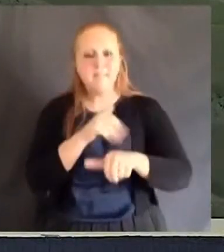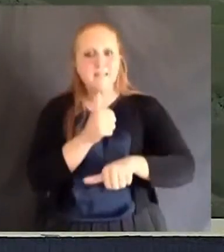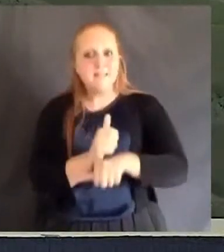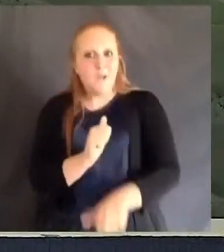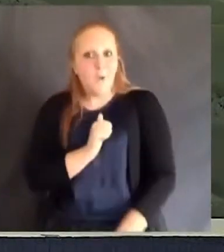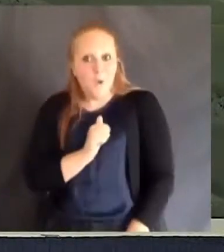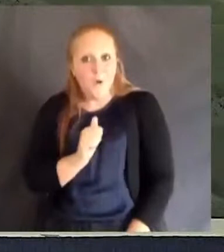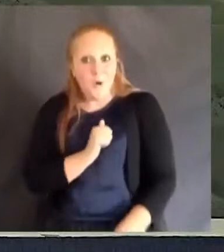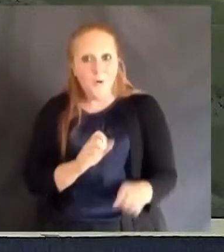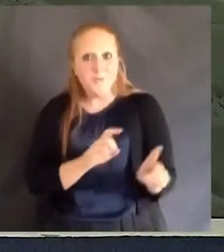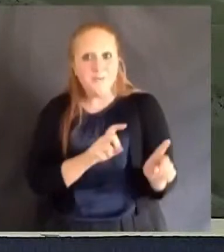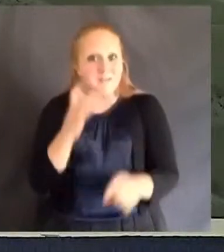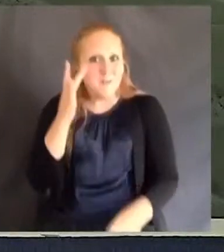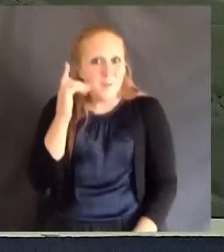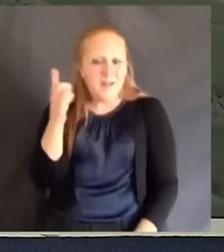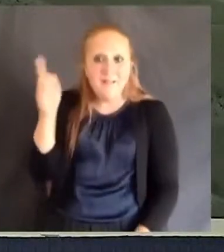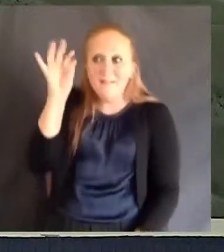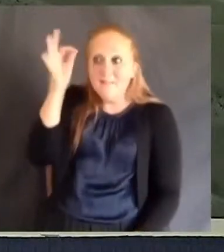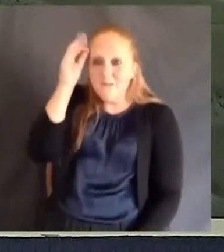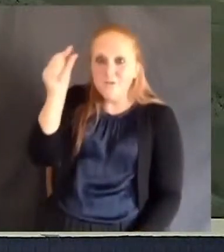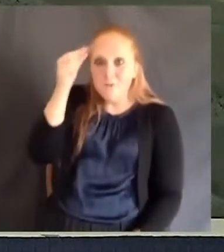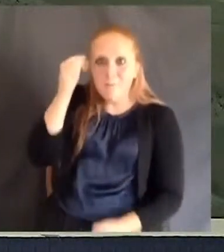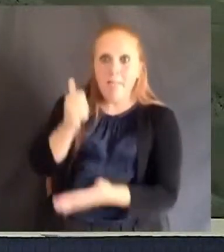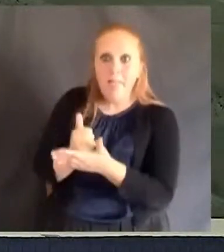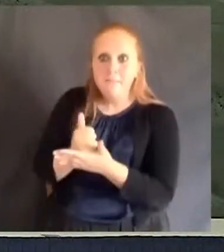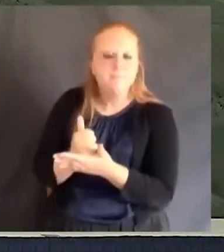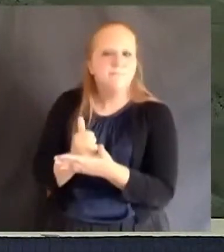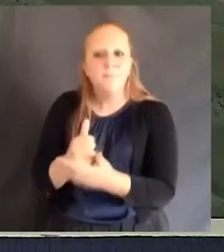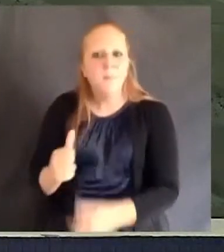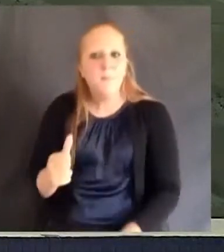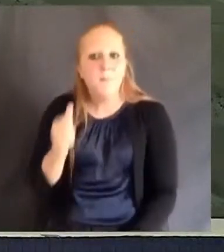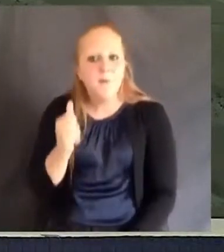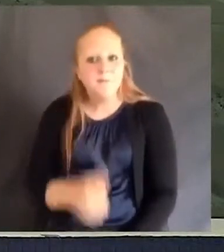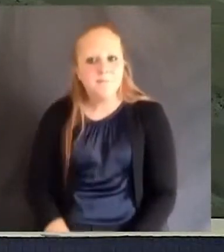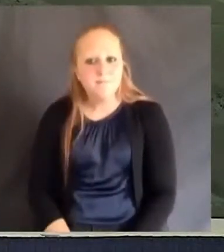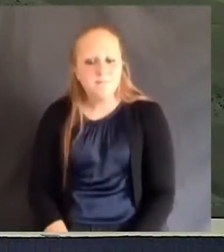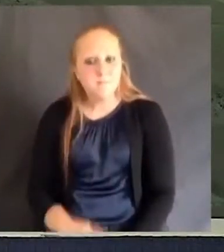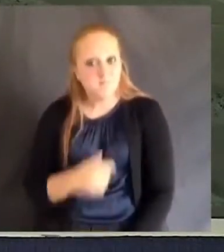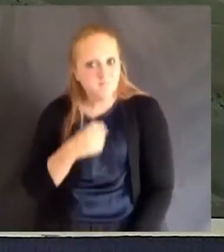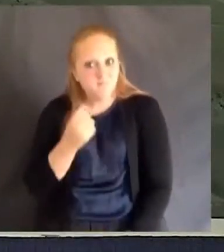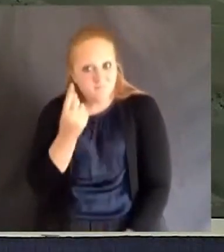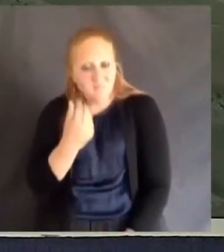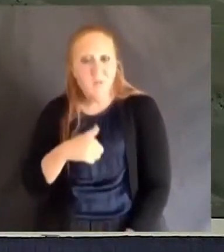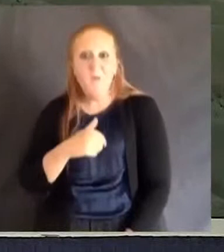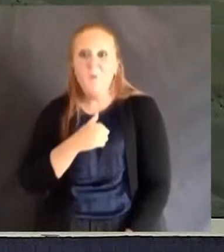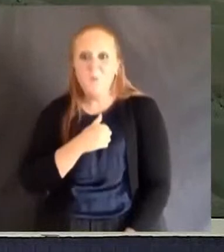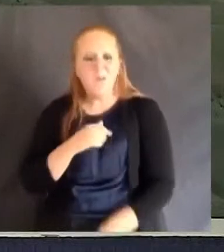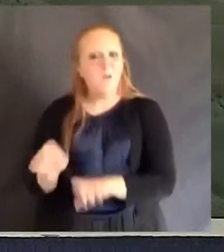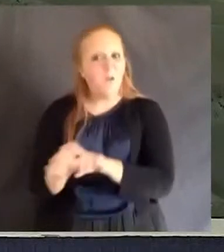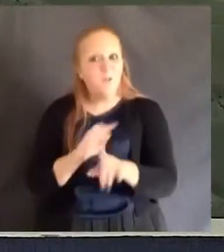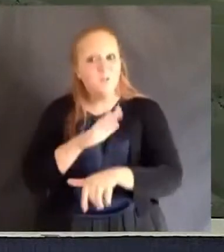government wouldn't help. Tracing capacity. I know. We had to put together our own tracing mechanism because the federal government wouldn't